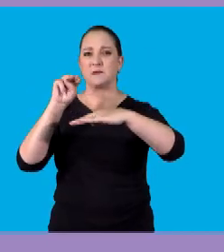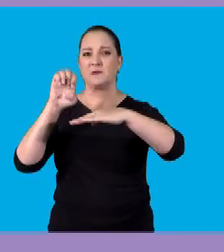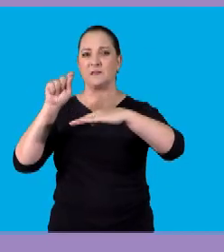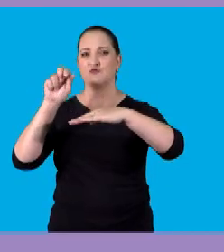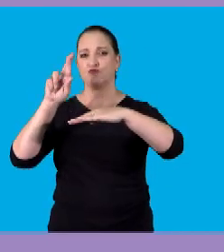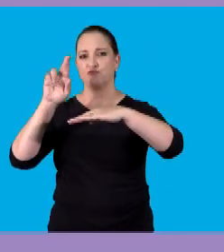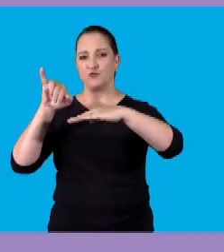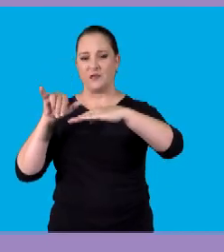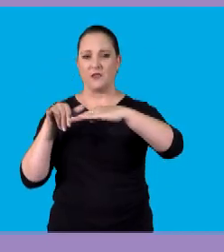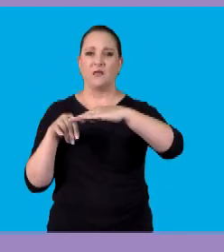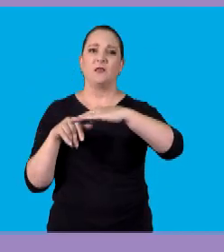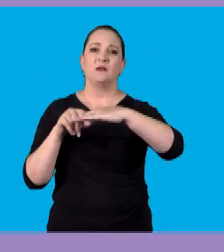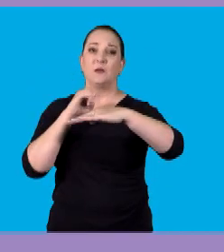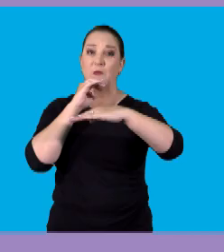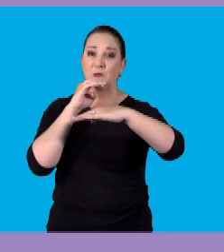is AC.